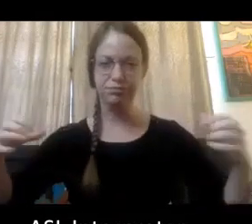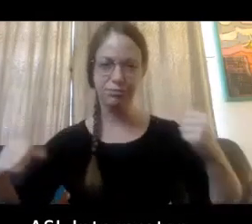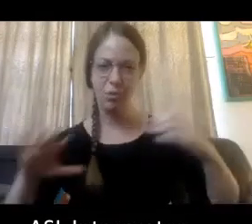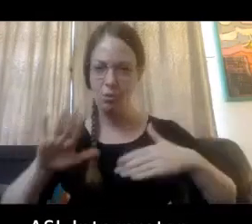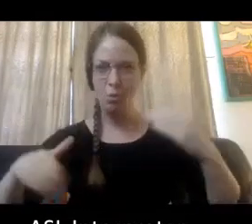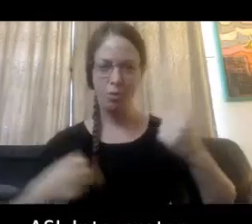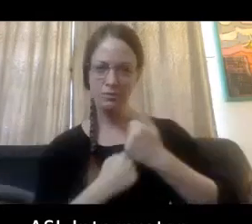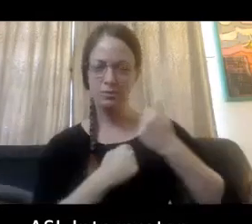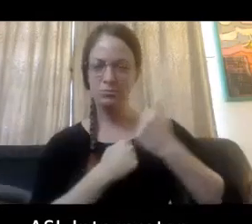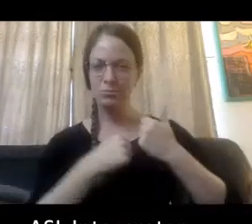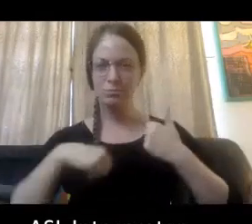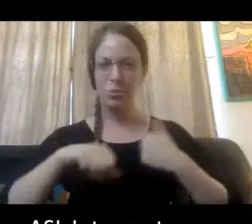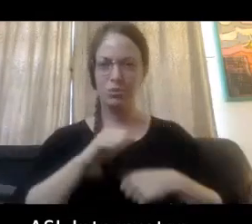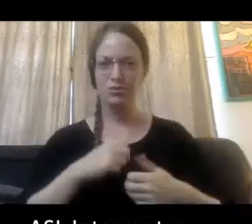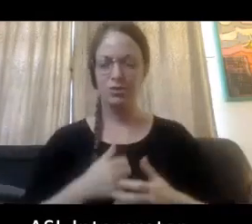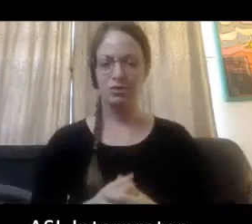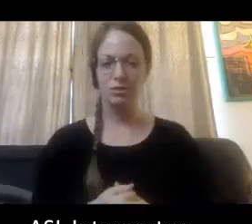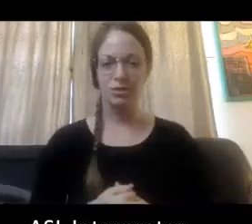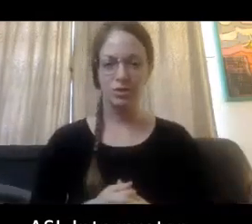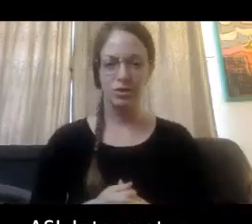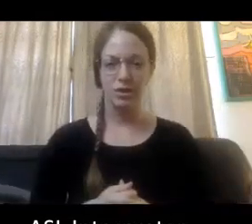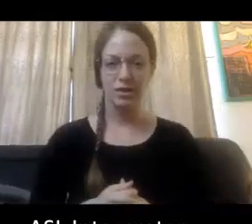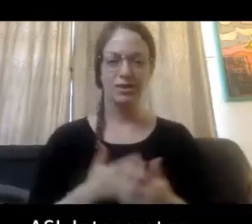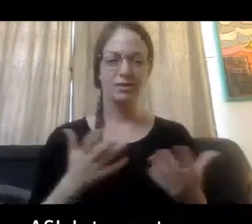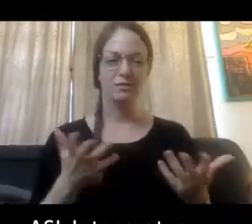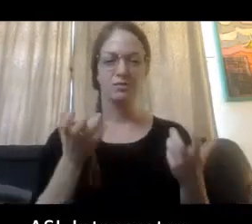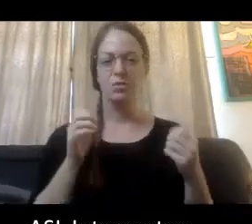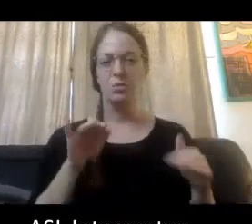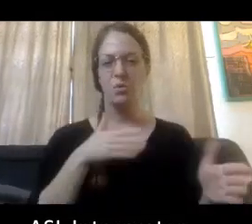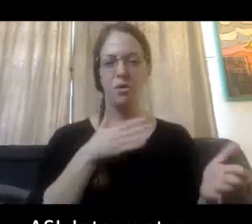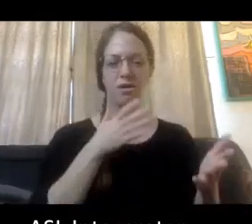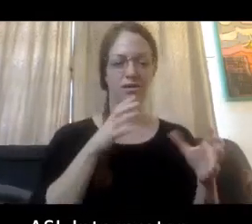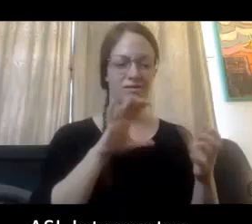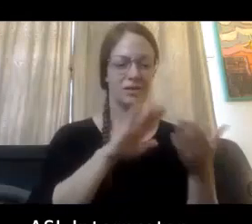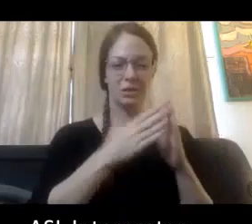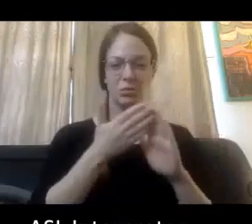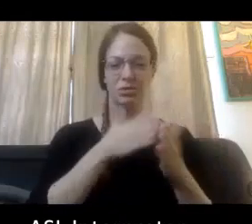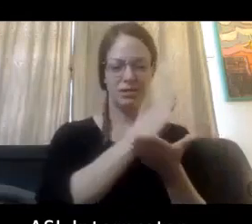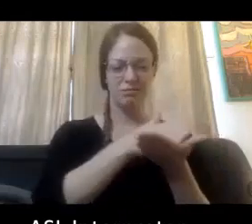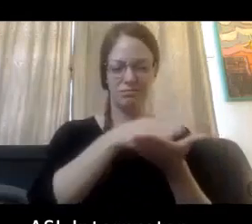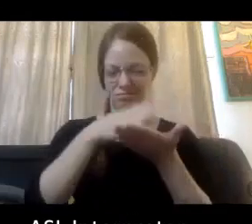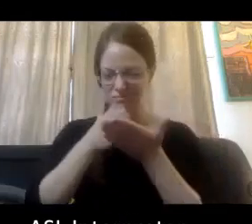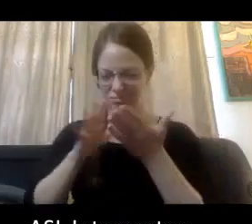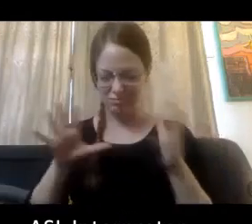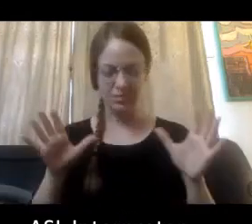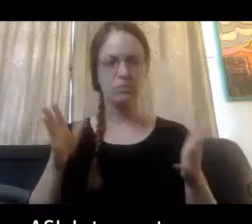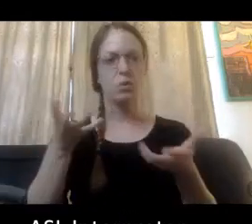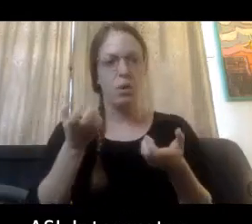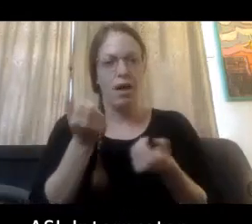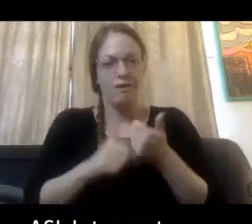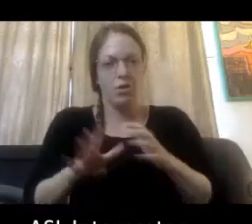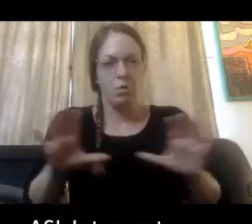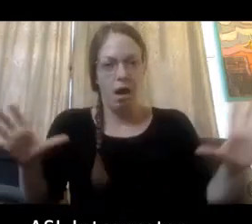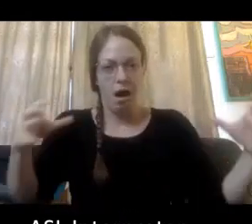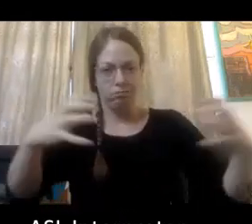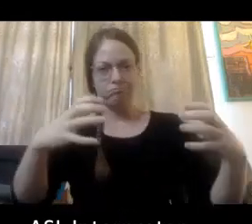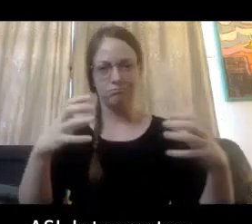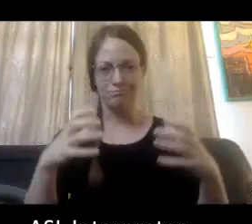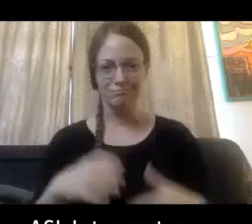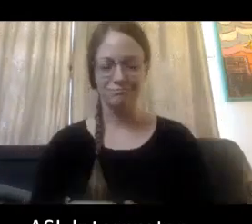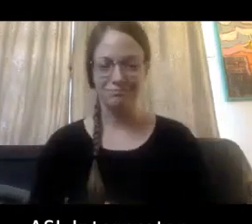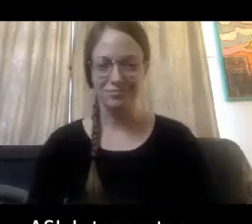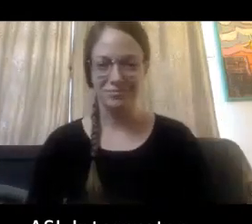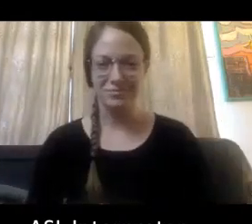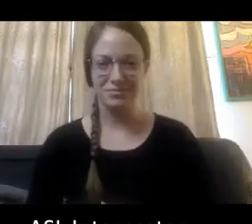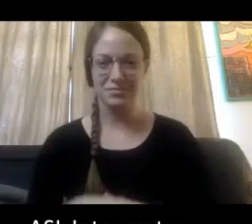from these sort of sections of communities, and it's served us well, and it continues